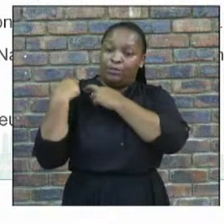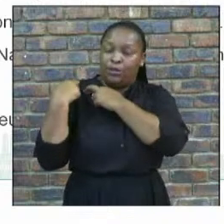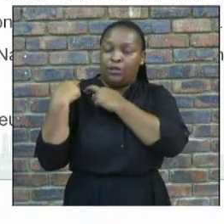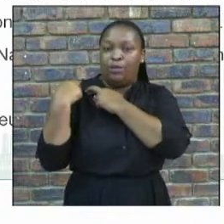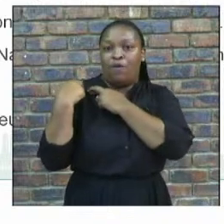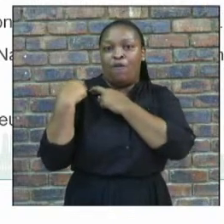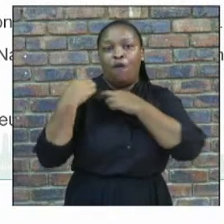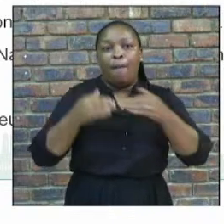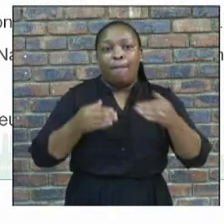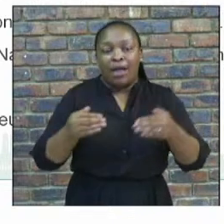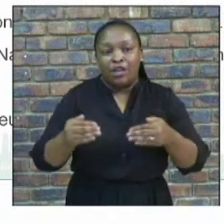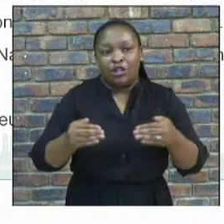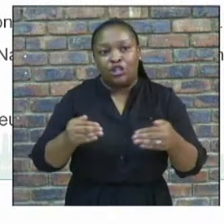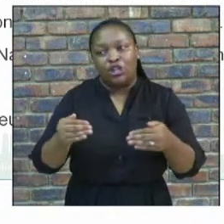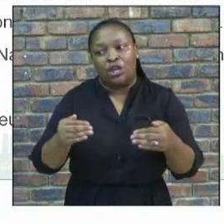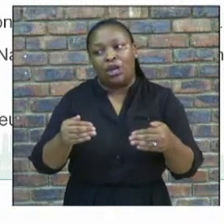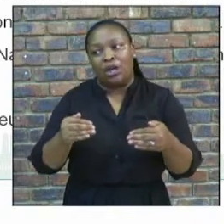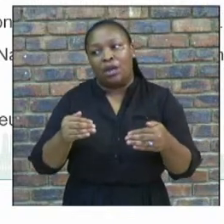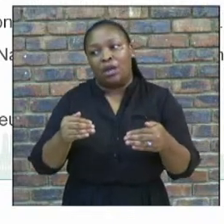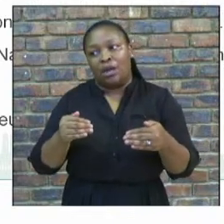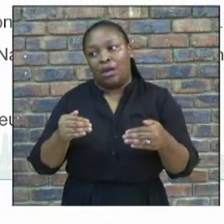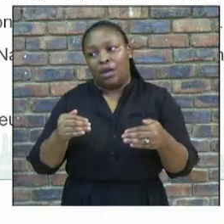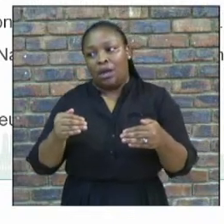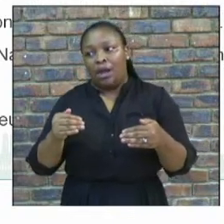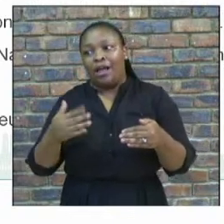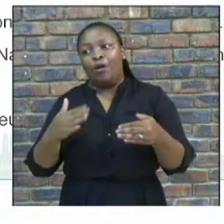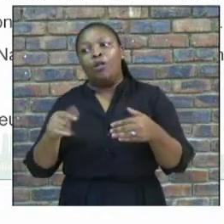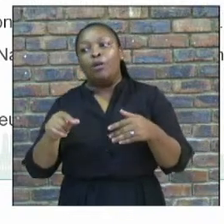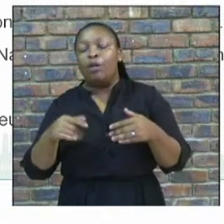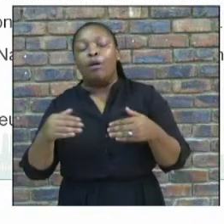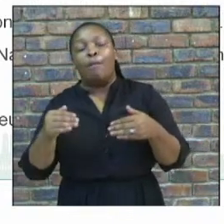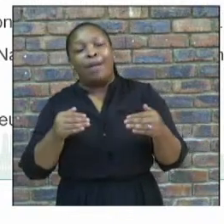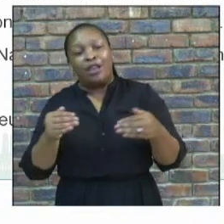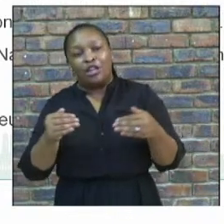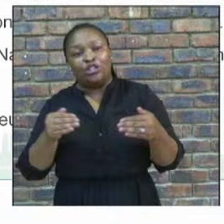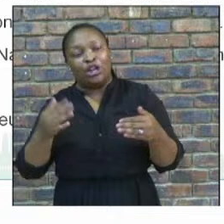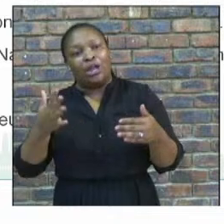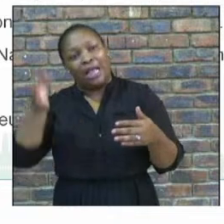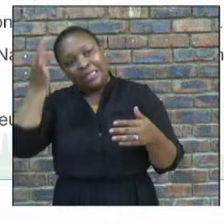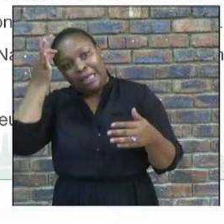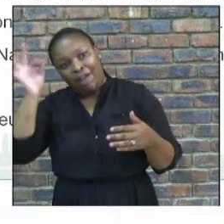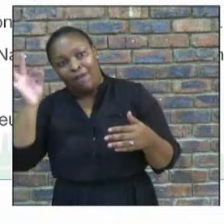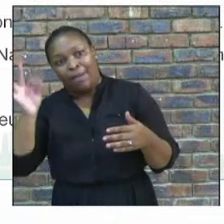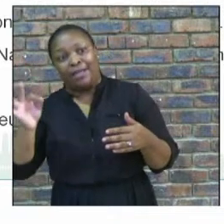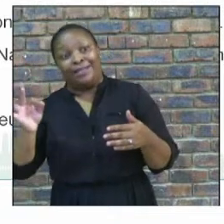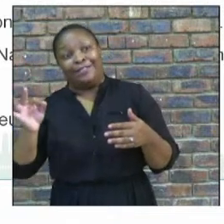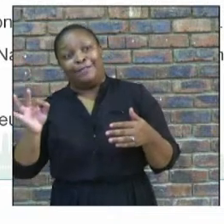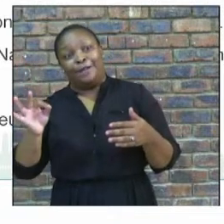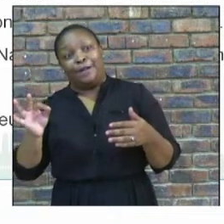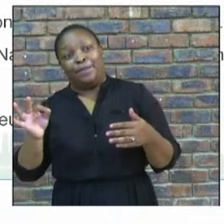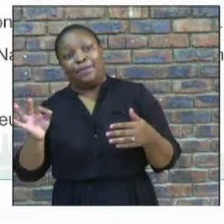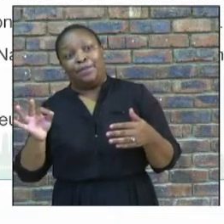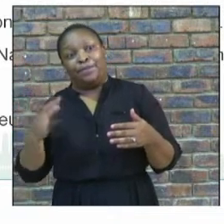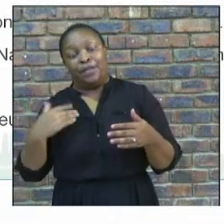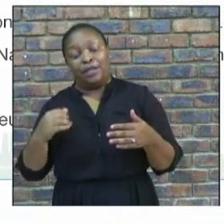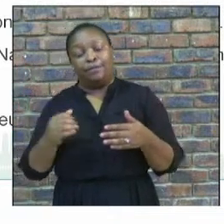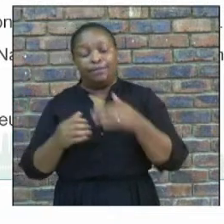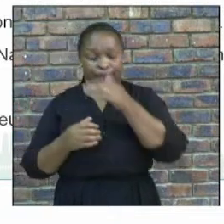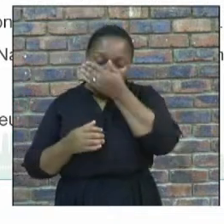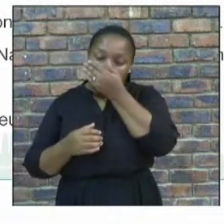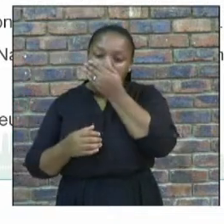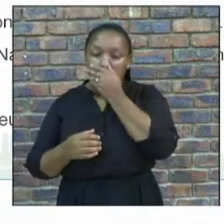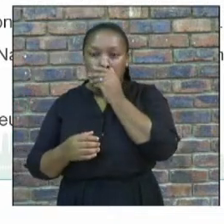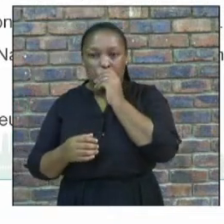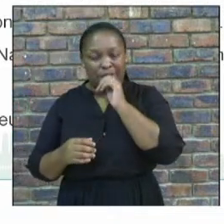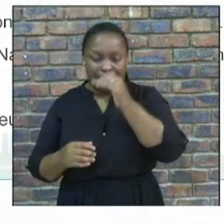managing state participation in the exploration and production activity through a carried interest.